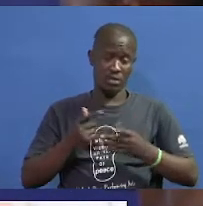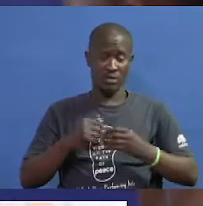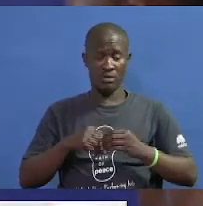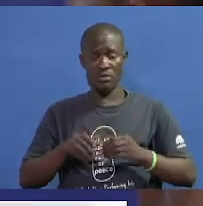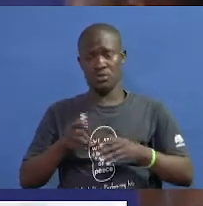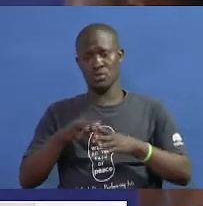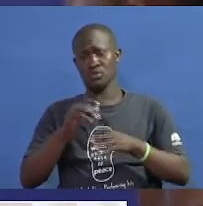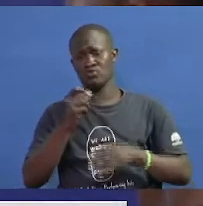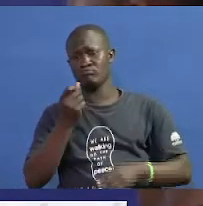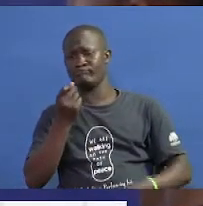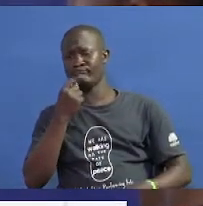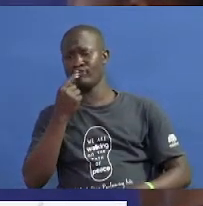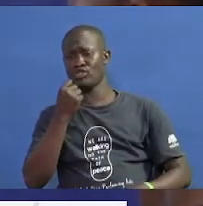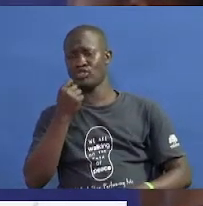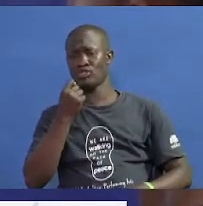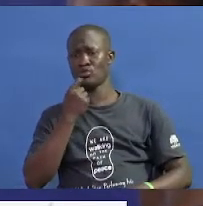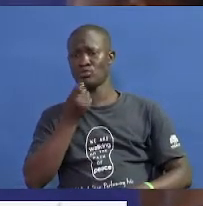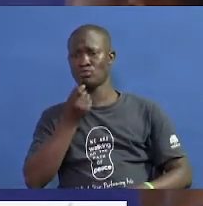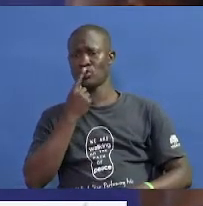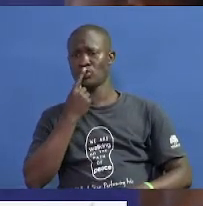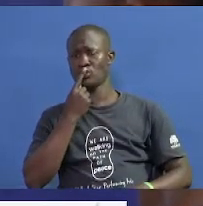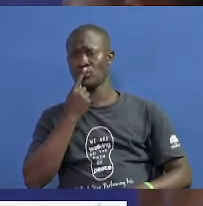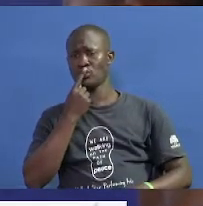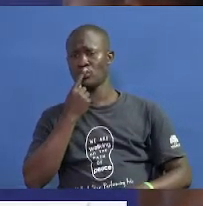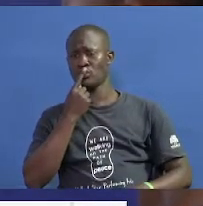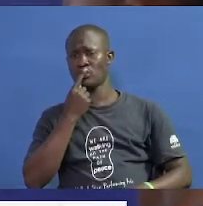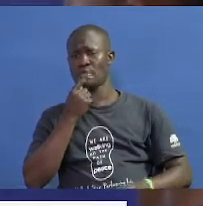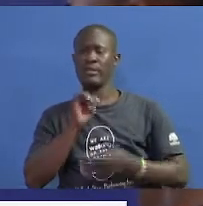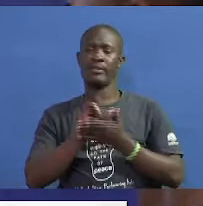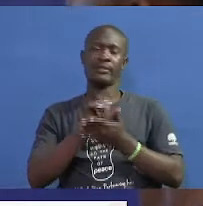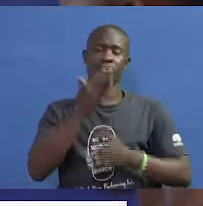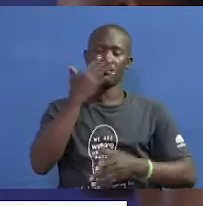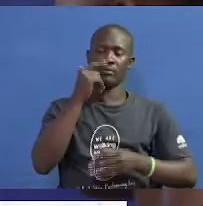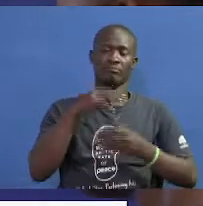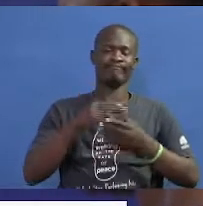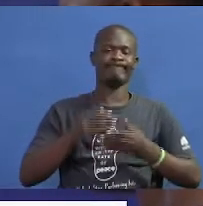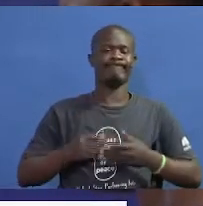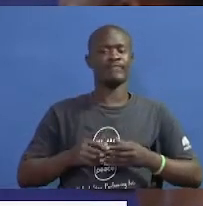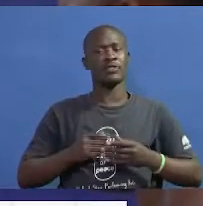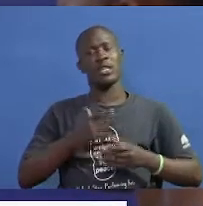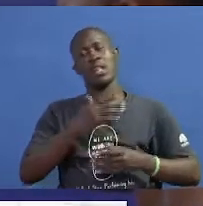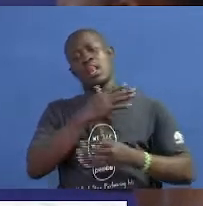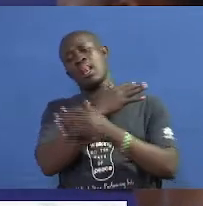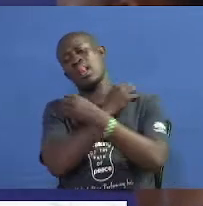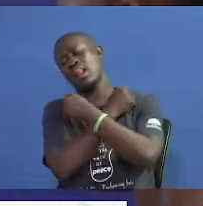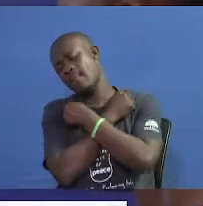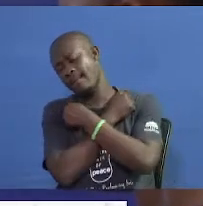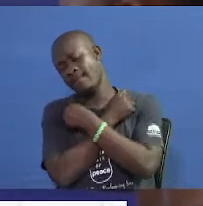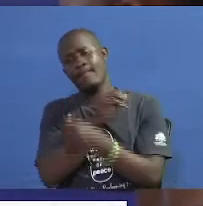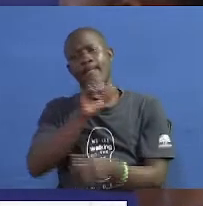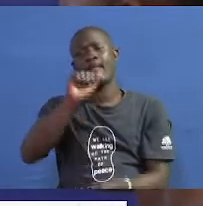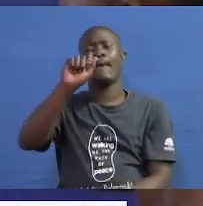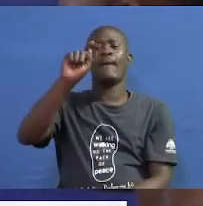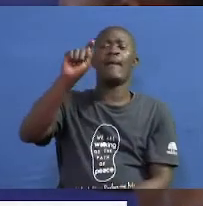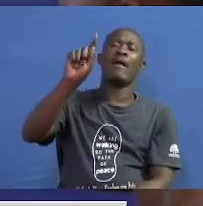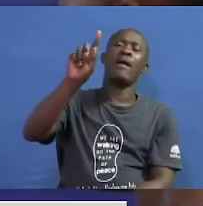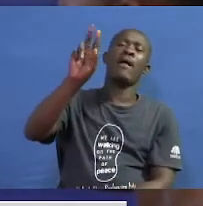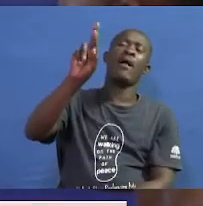into medicine. That is why I love point of care ultrasound, because